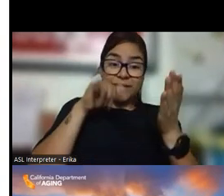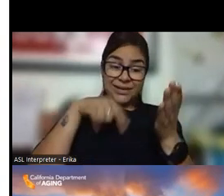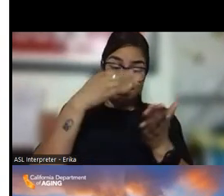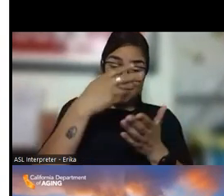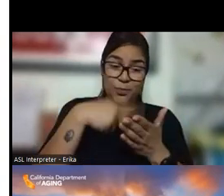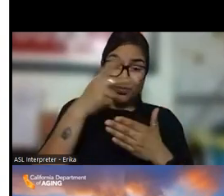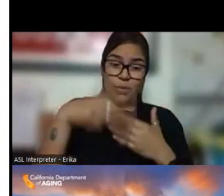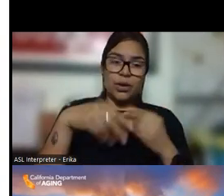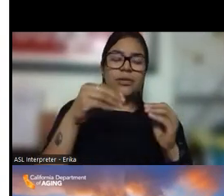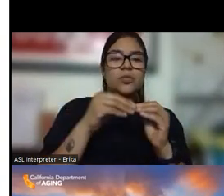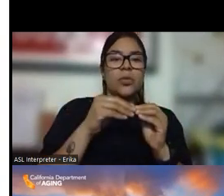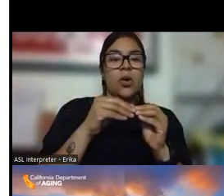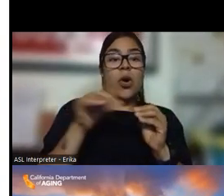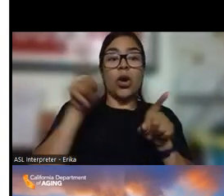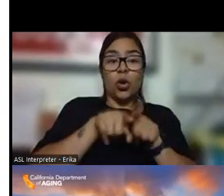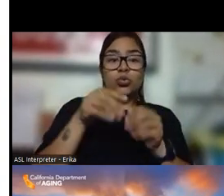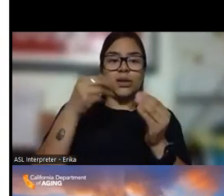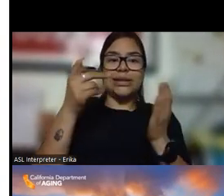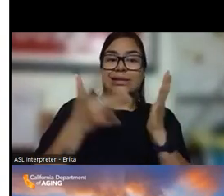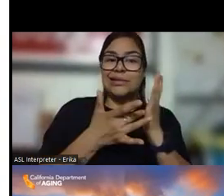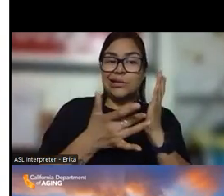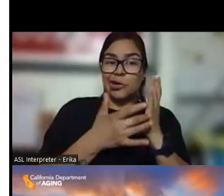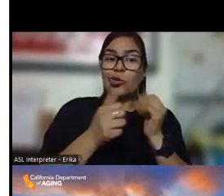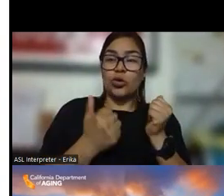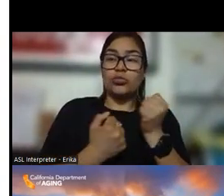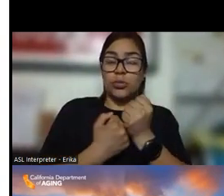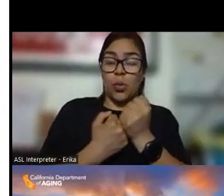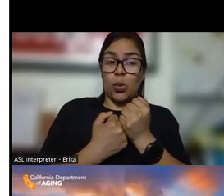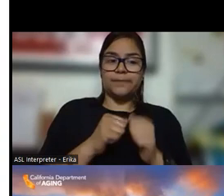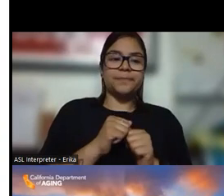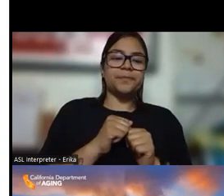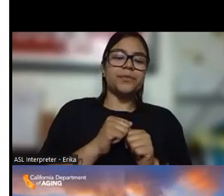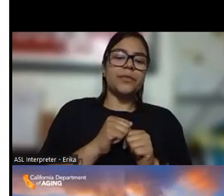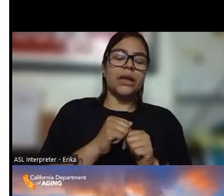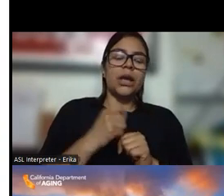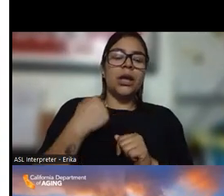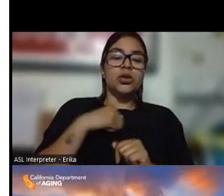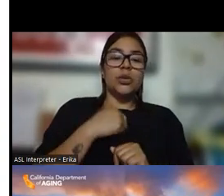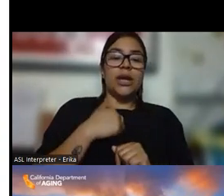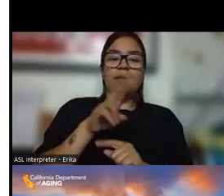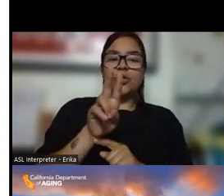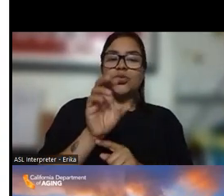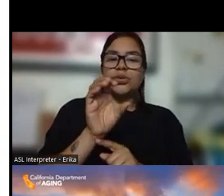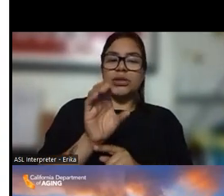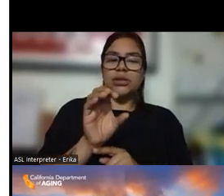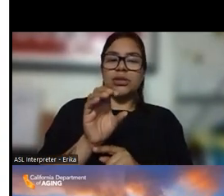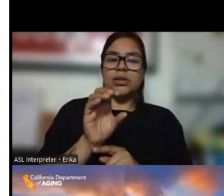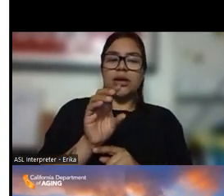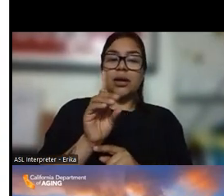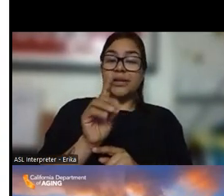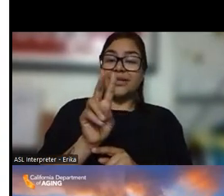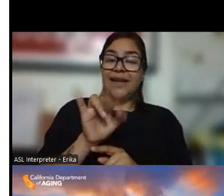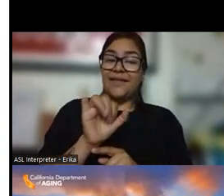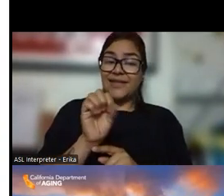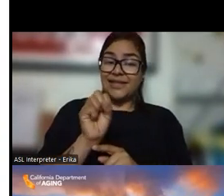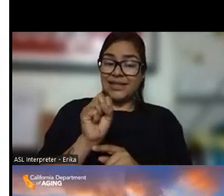technical assistance and a formal evaluation. So we have partnered with UC Davis. Heather Young, who is an